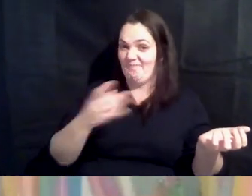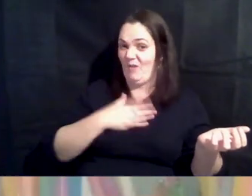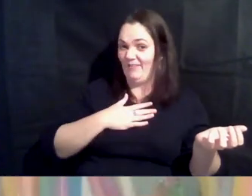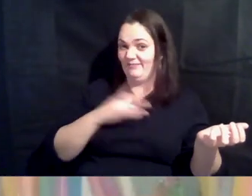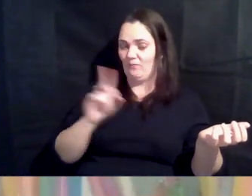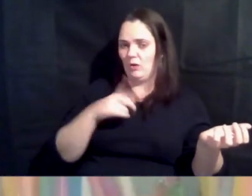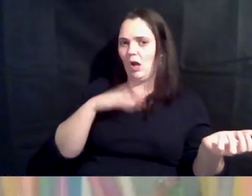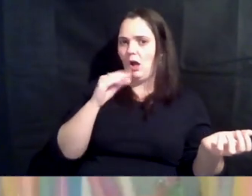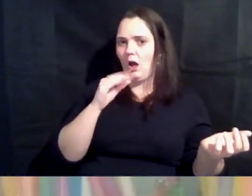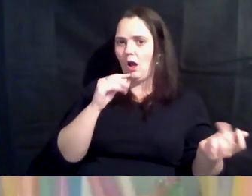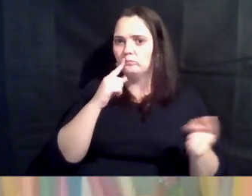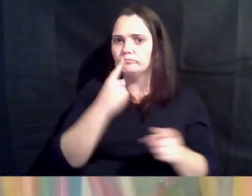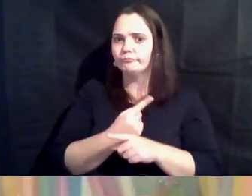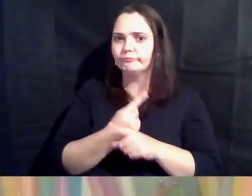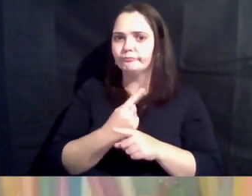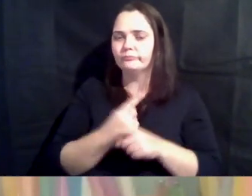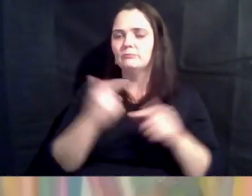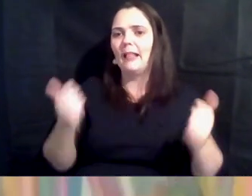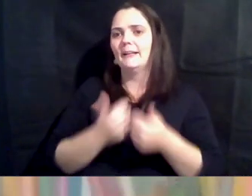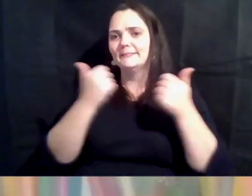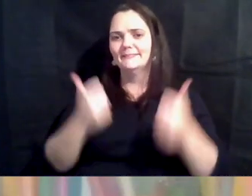now. Would we even get through it?